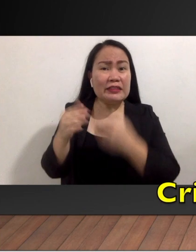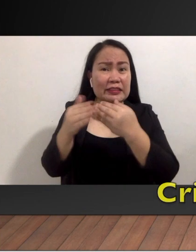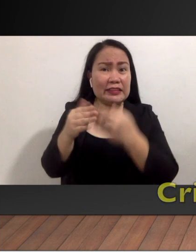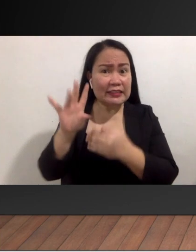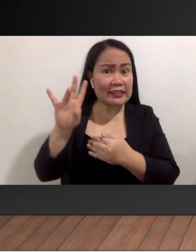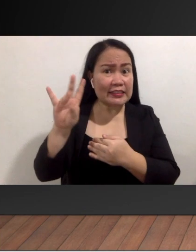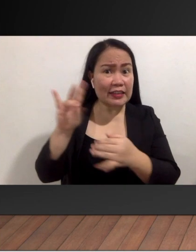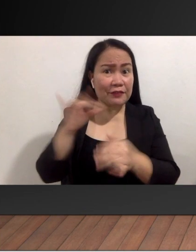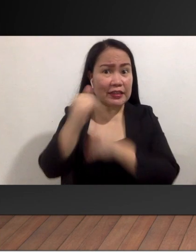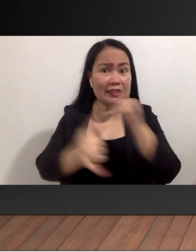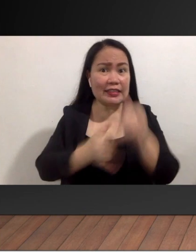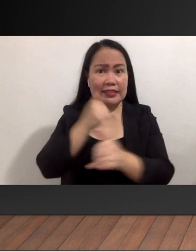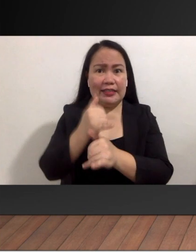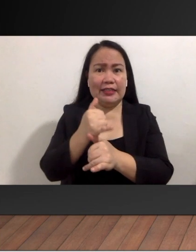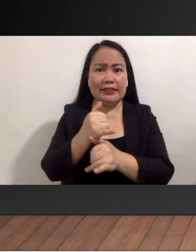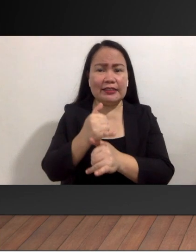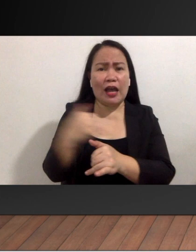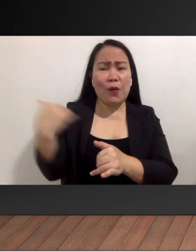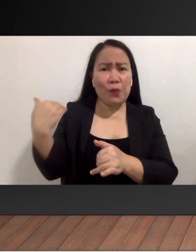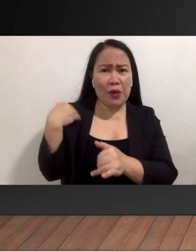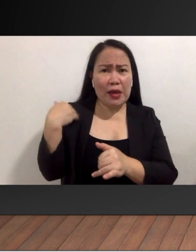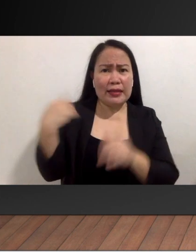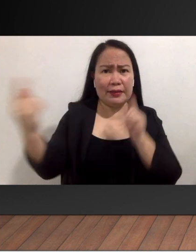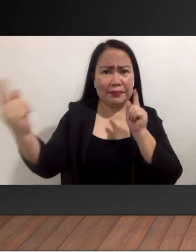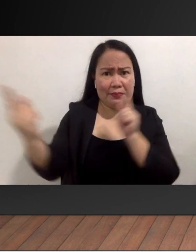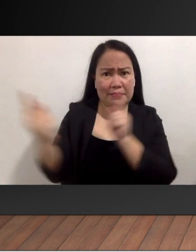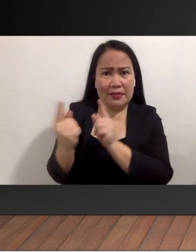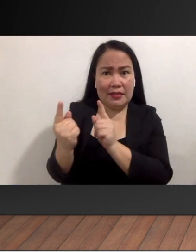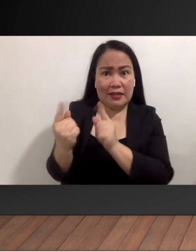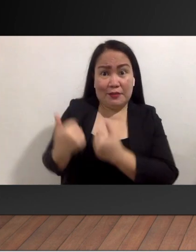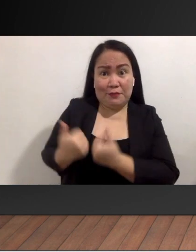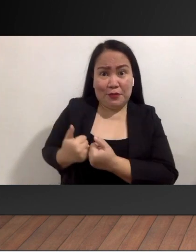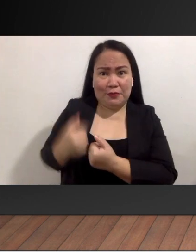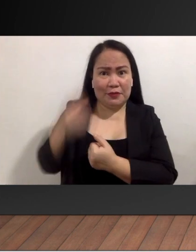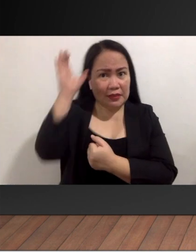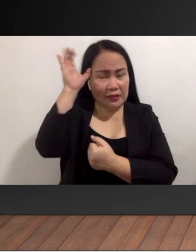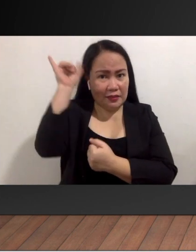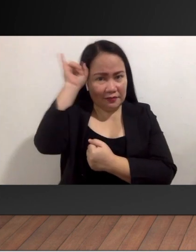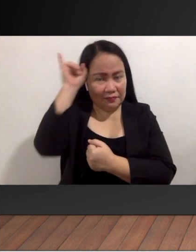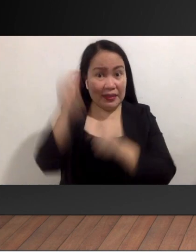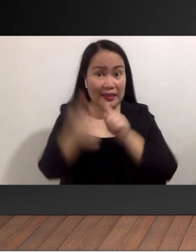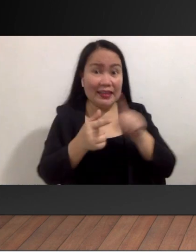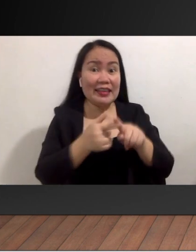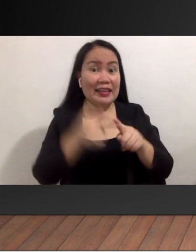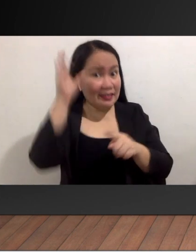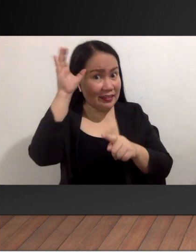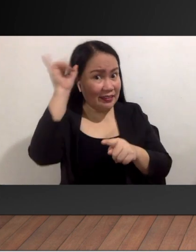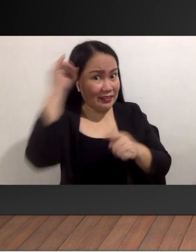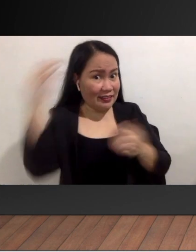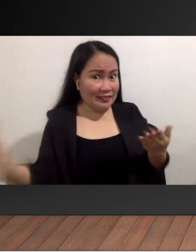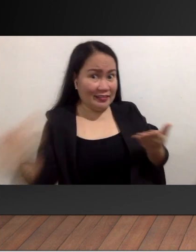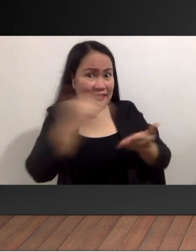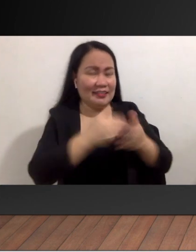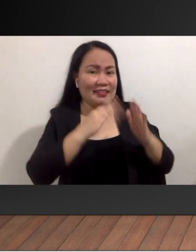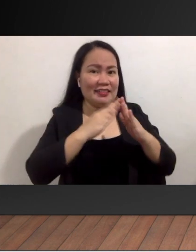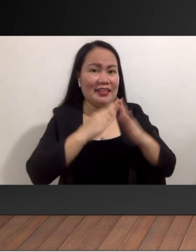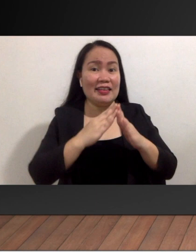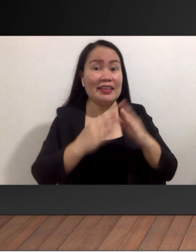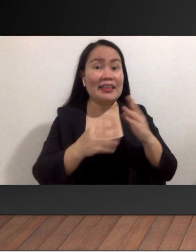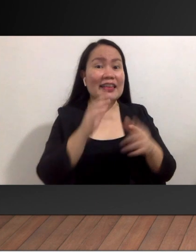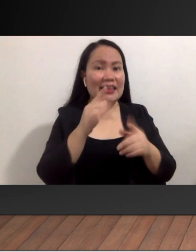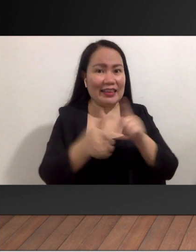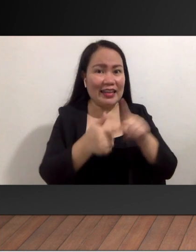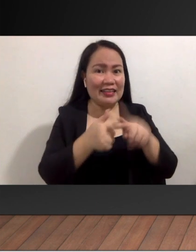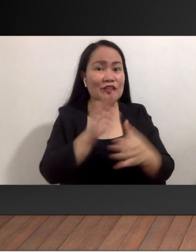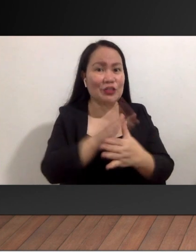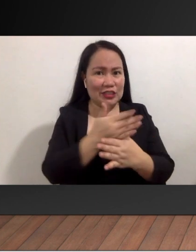has passed without the two lovers meeting. Ibarra did arrive, and the two spent their time remembering about